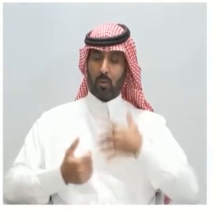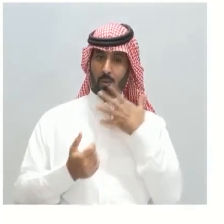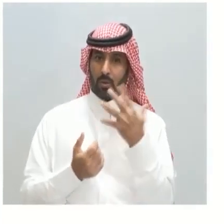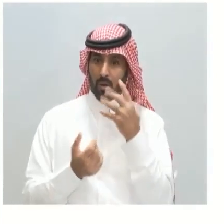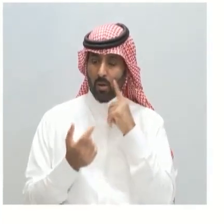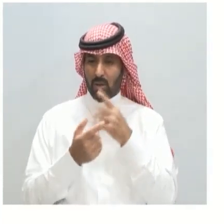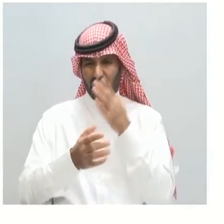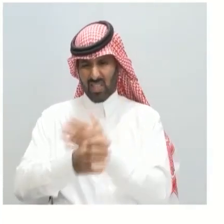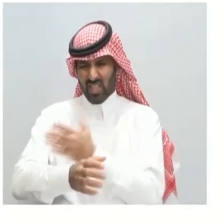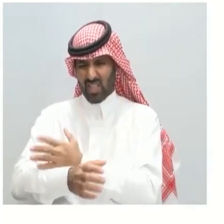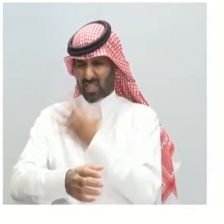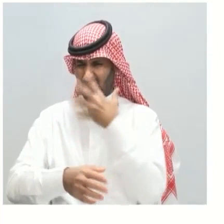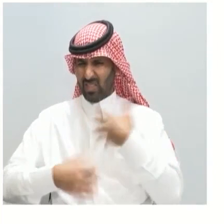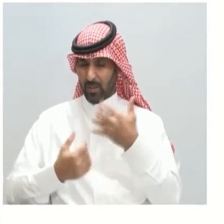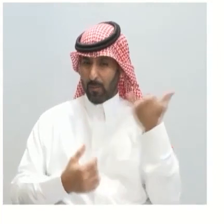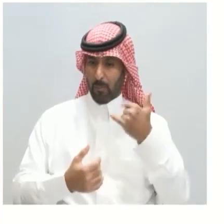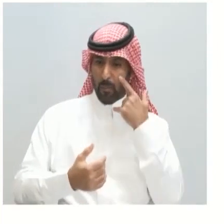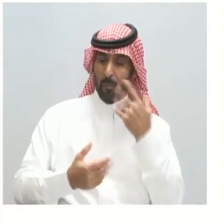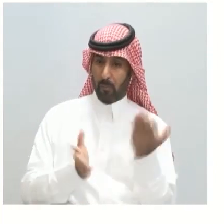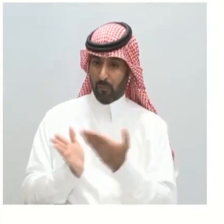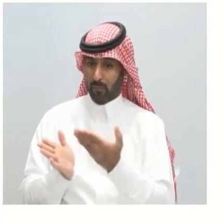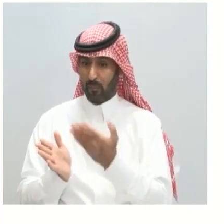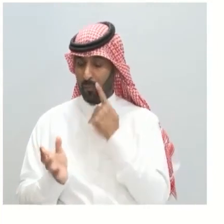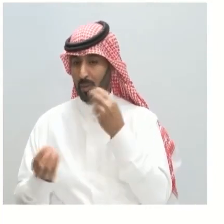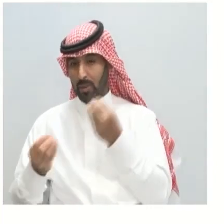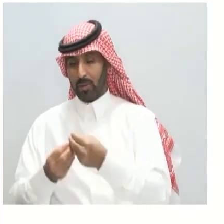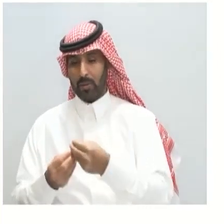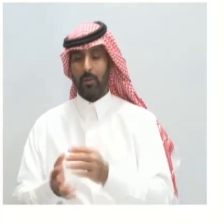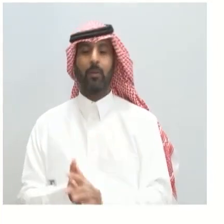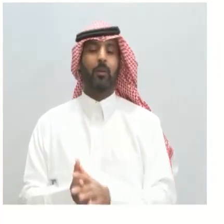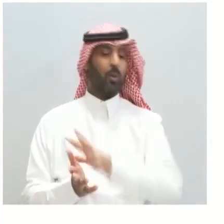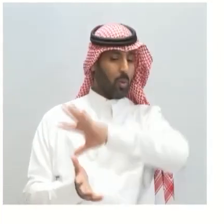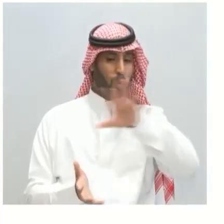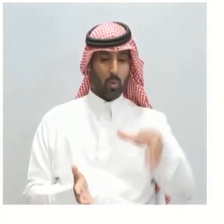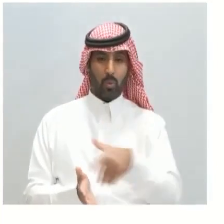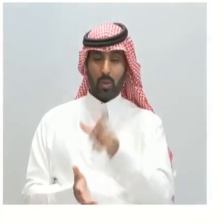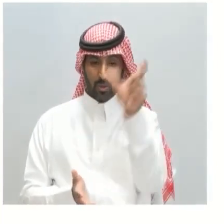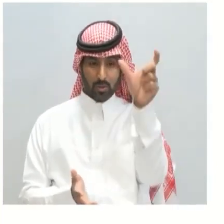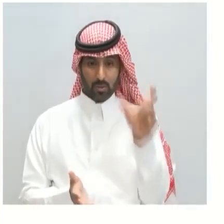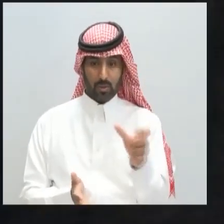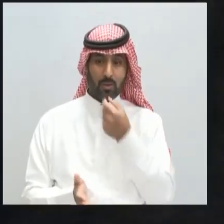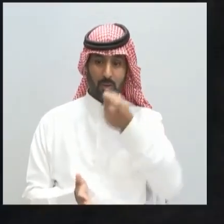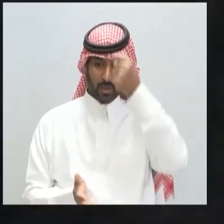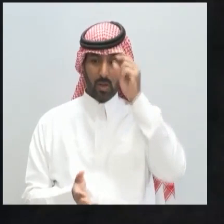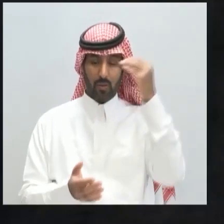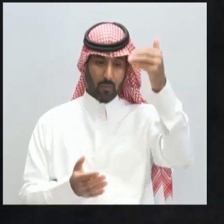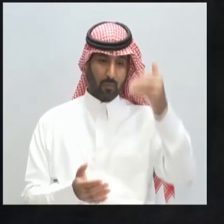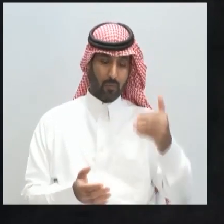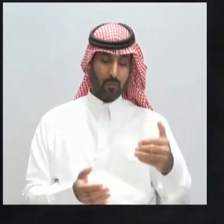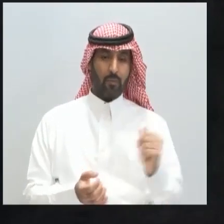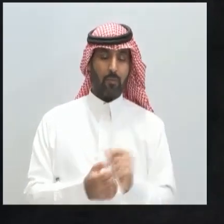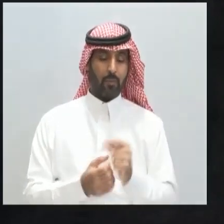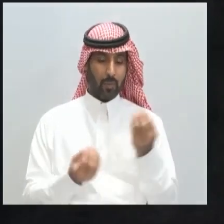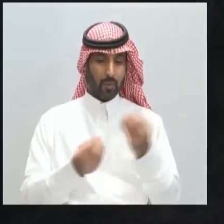frightened, hurt, interested, invited, involved, and so on. So all of this here is a list of the